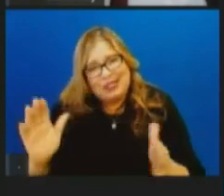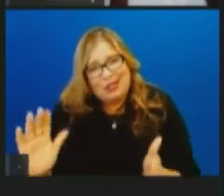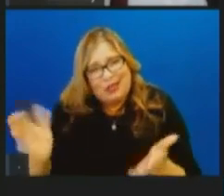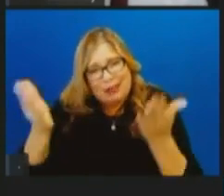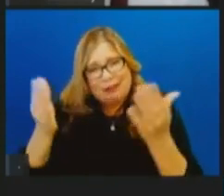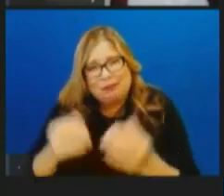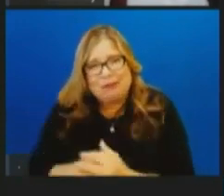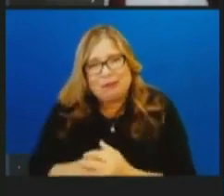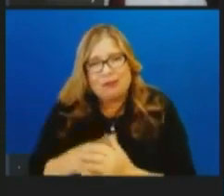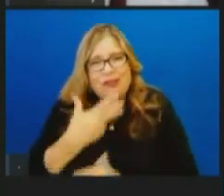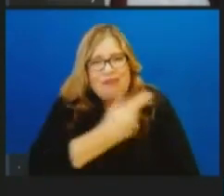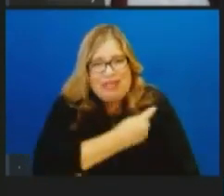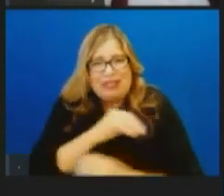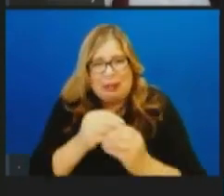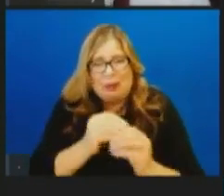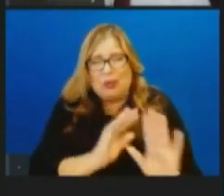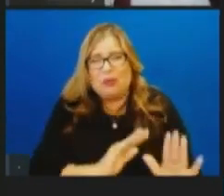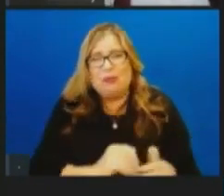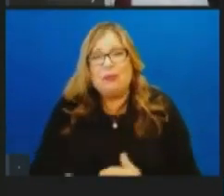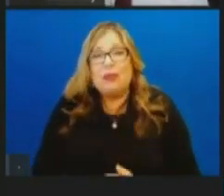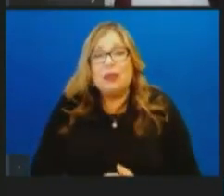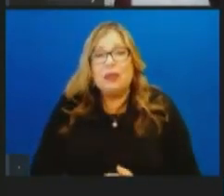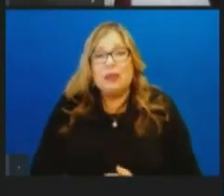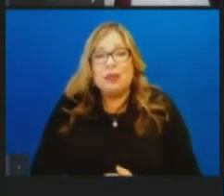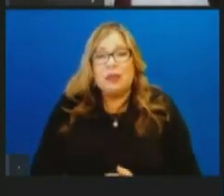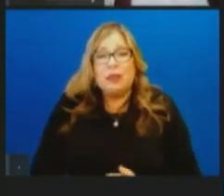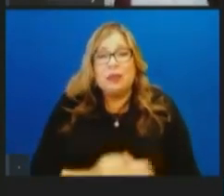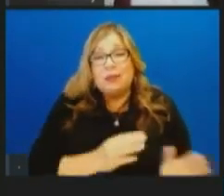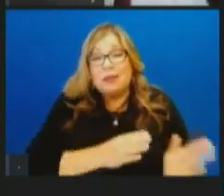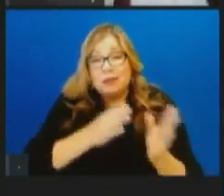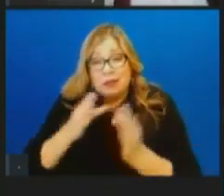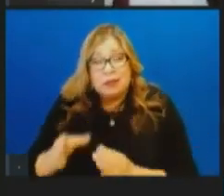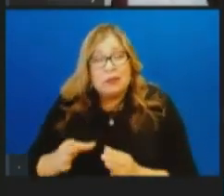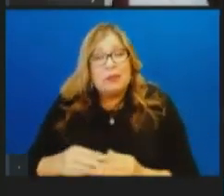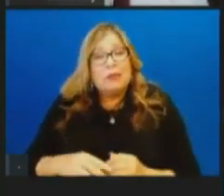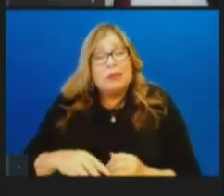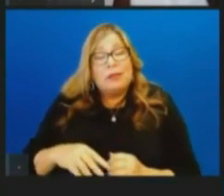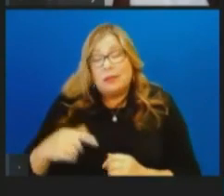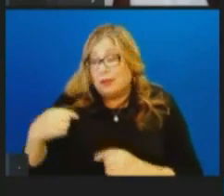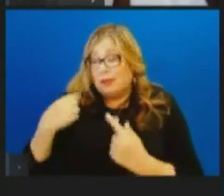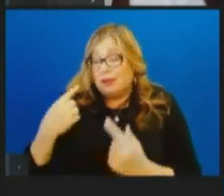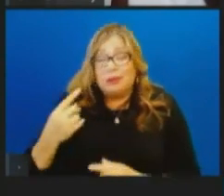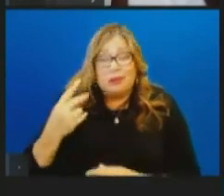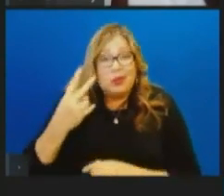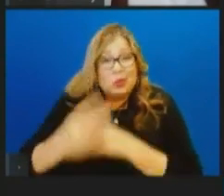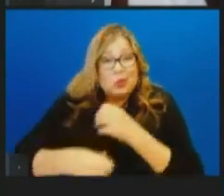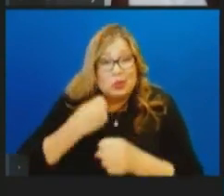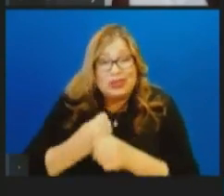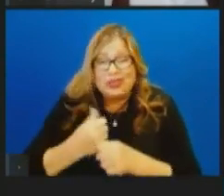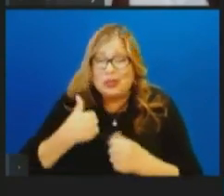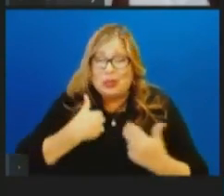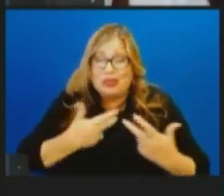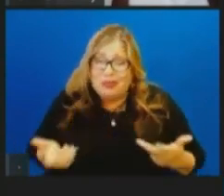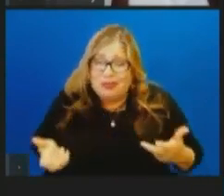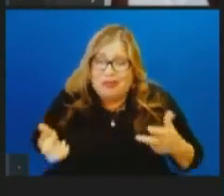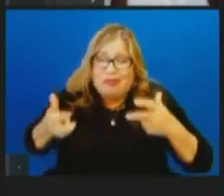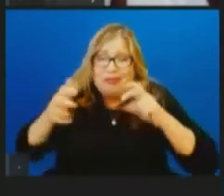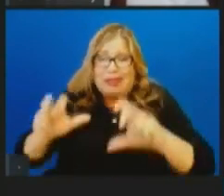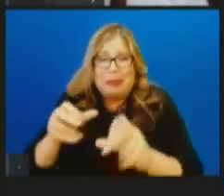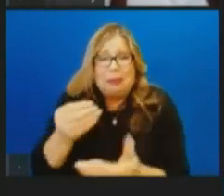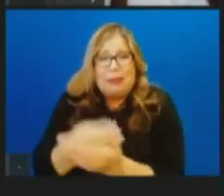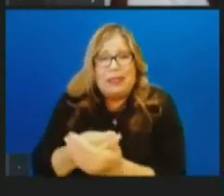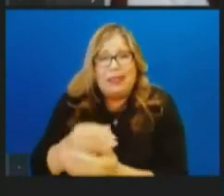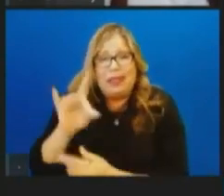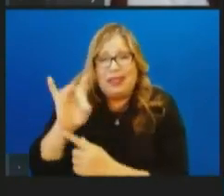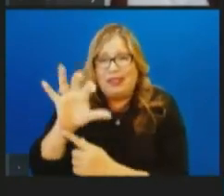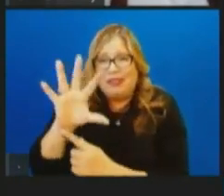safety protocols throughout the last 2 years that have made a difference. Whether that's staff who are aware and able to do the